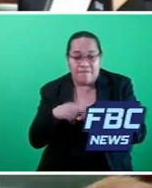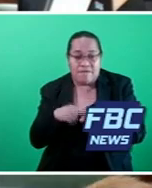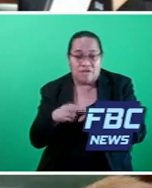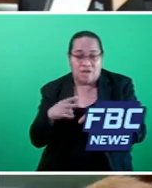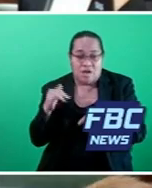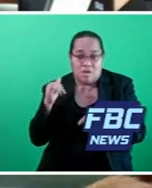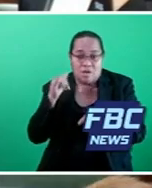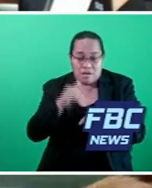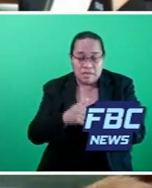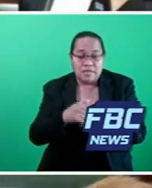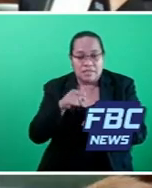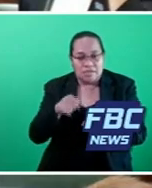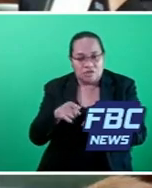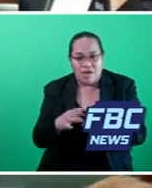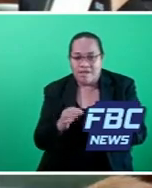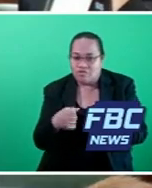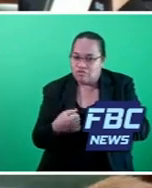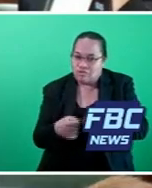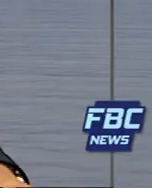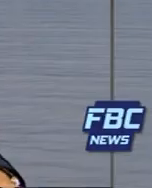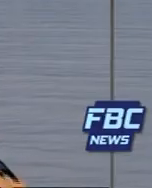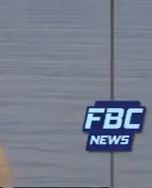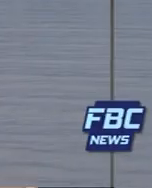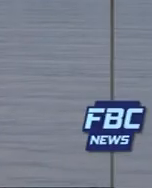women in strategic and technical roles.